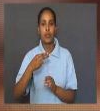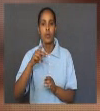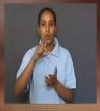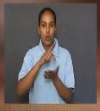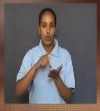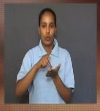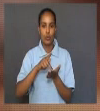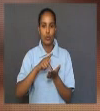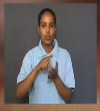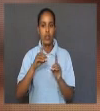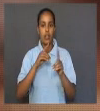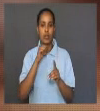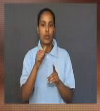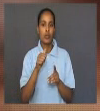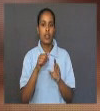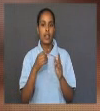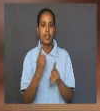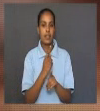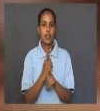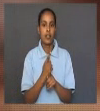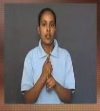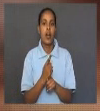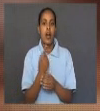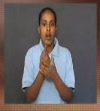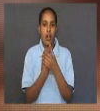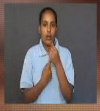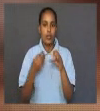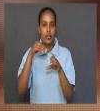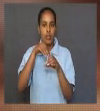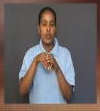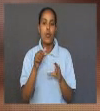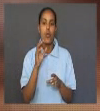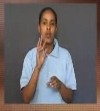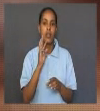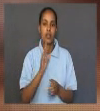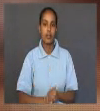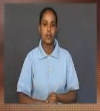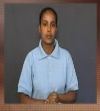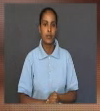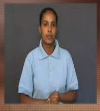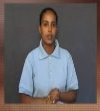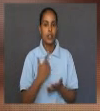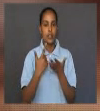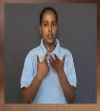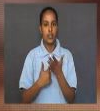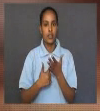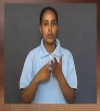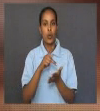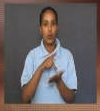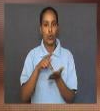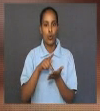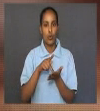proton, does not exist alone in water. This